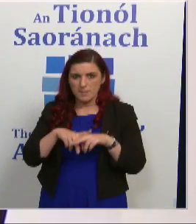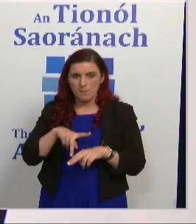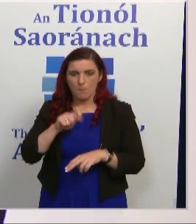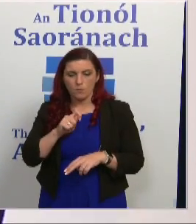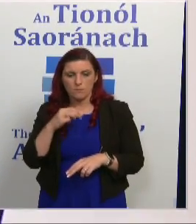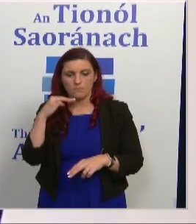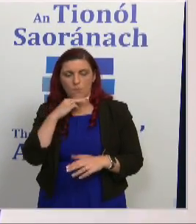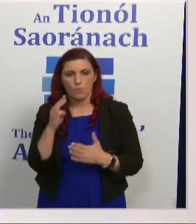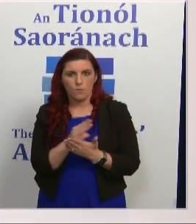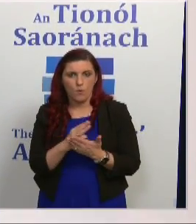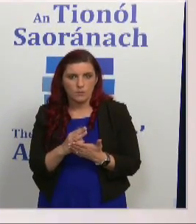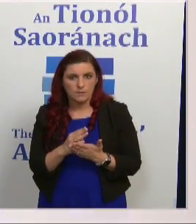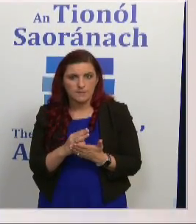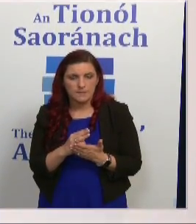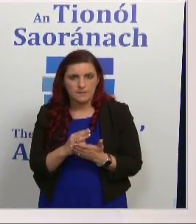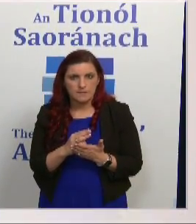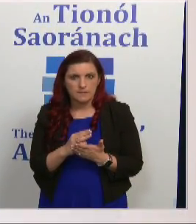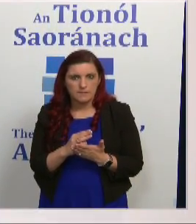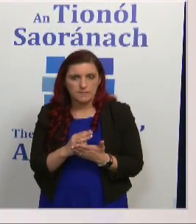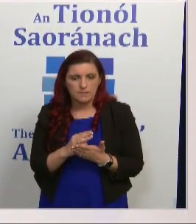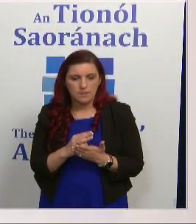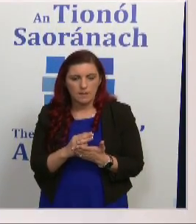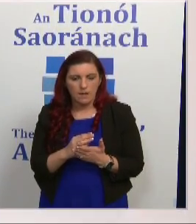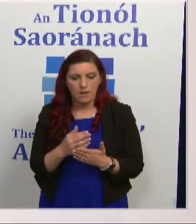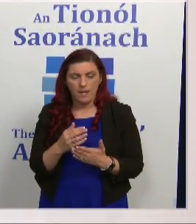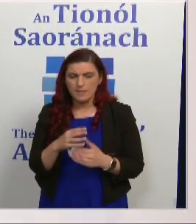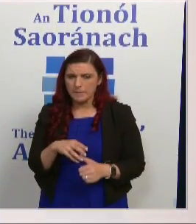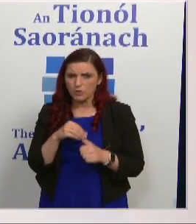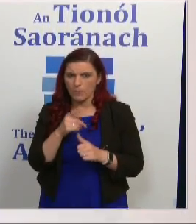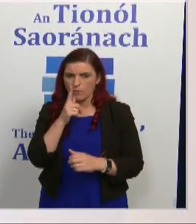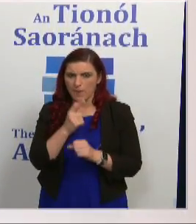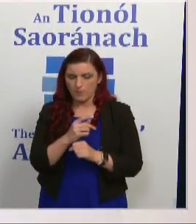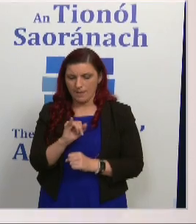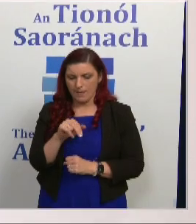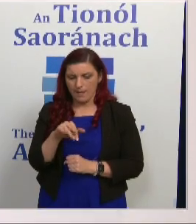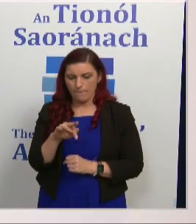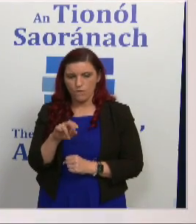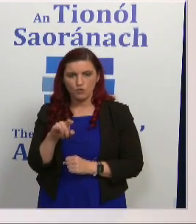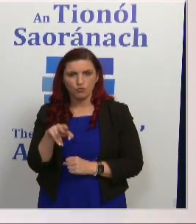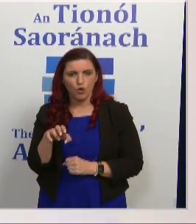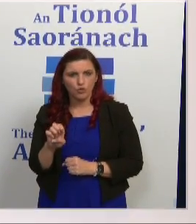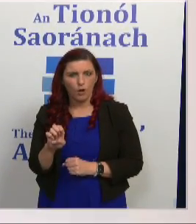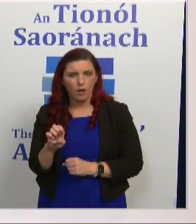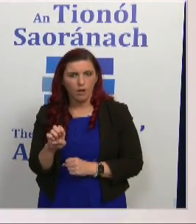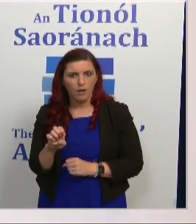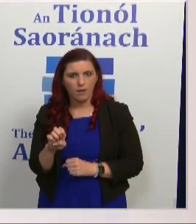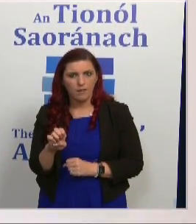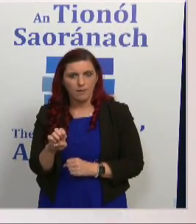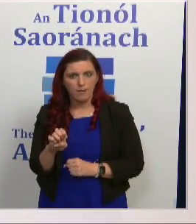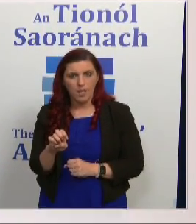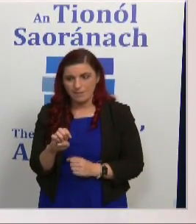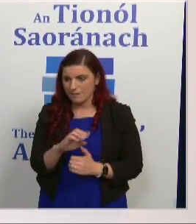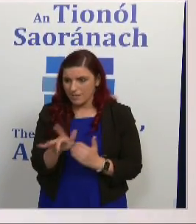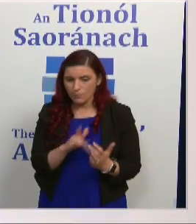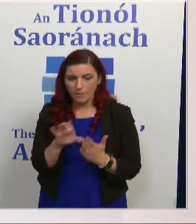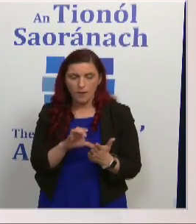element even within our faith communities, and particularly around infrastructure. It's the infrastructural centre and capital of the island. If